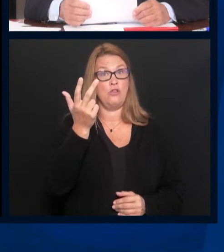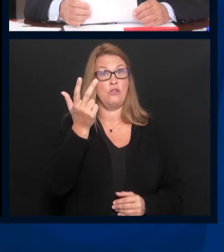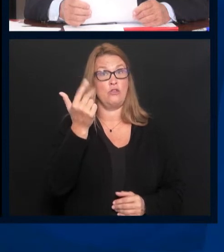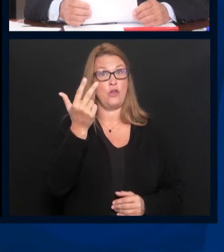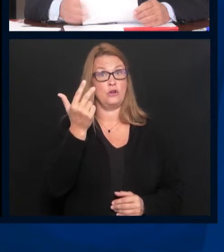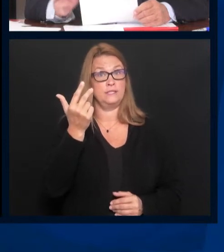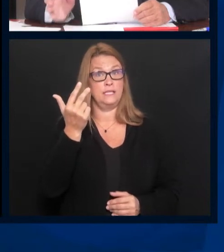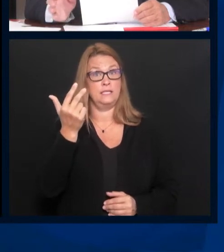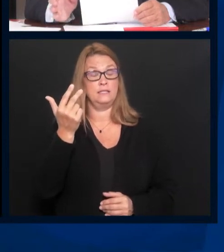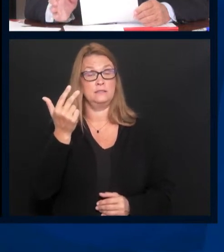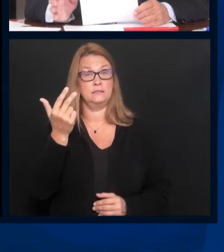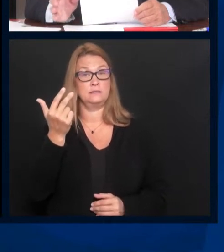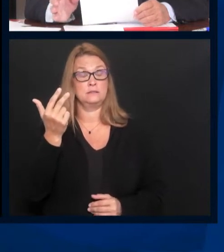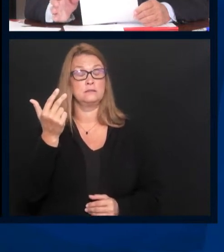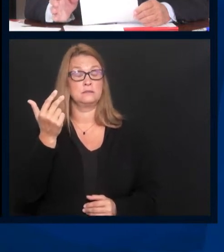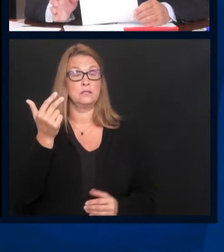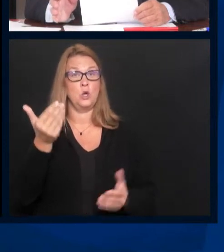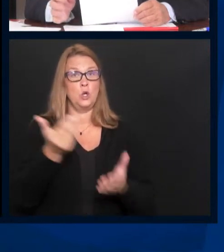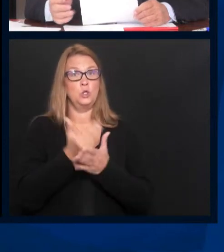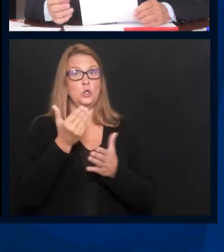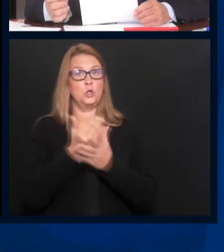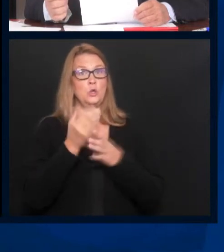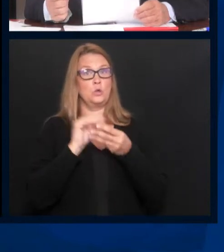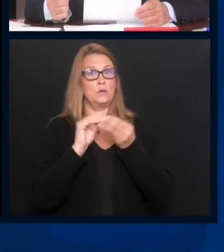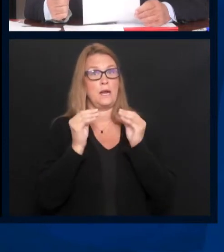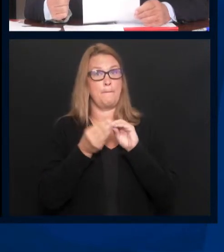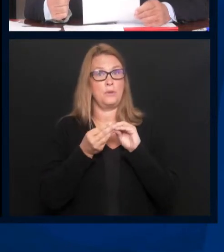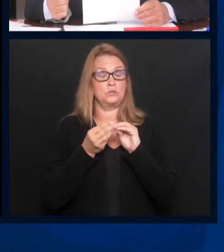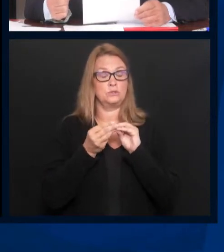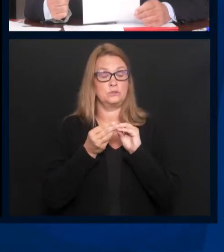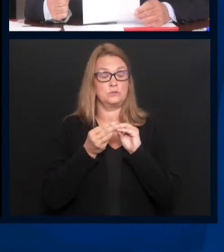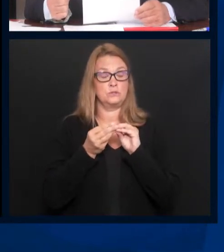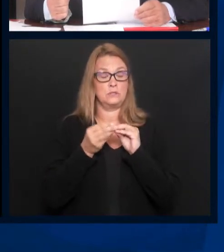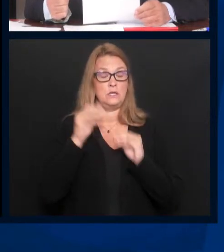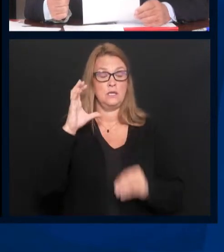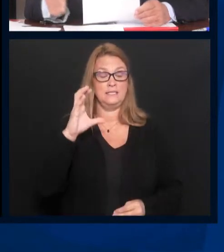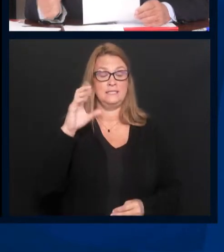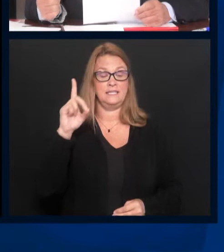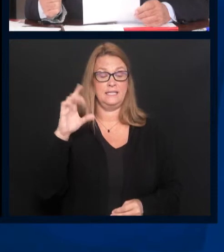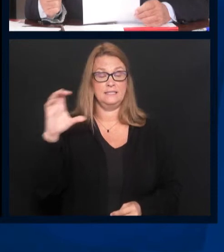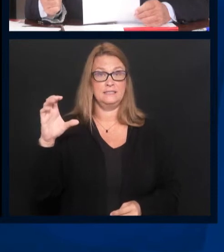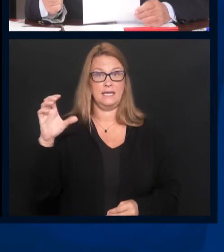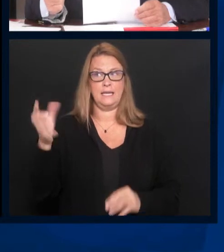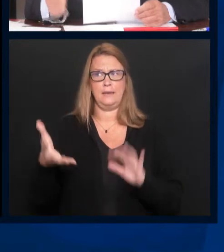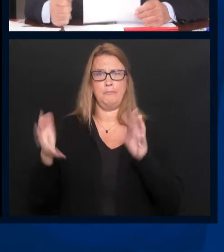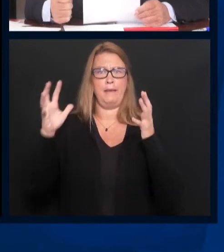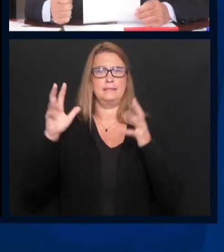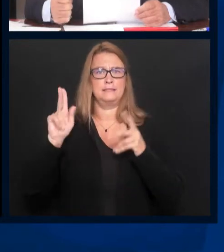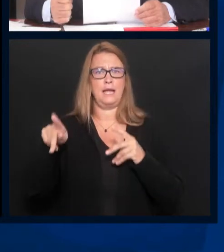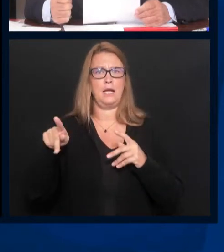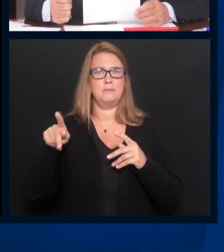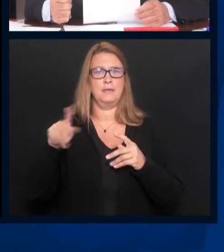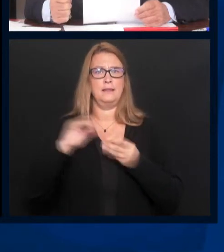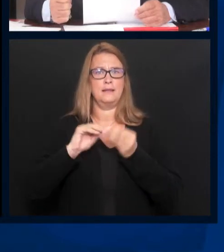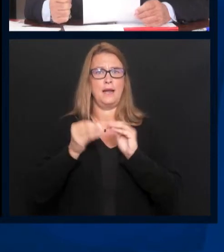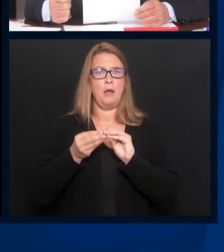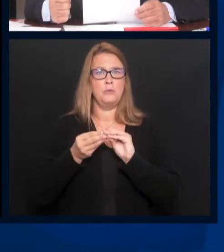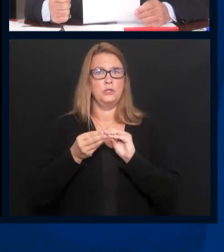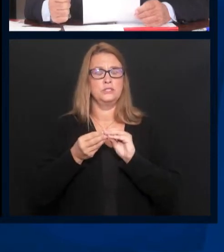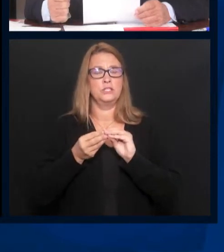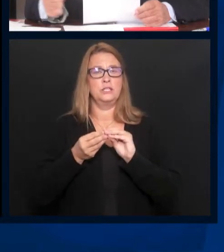1,013,000 with the new numbers where we had, CDC had messed up. We had to back down and